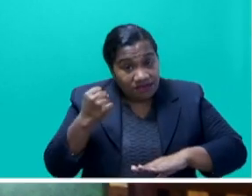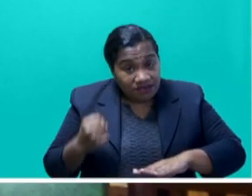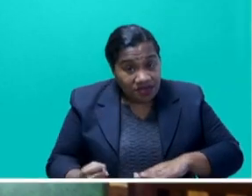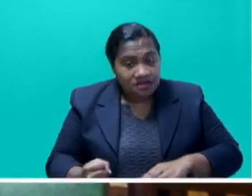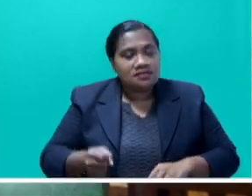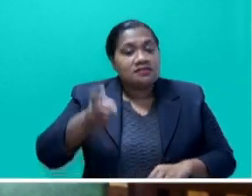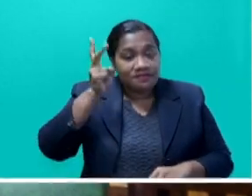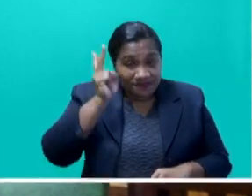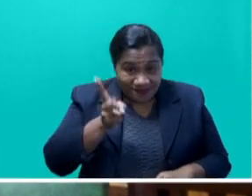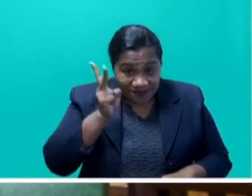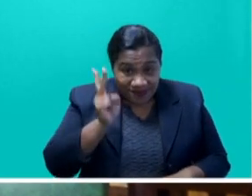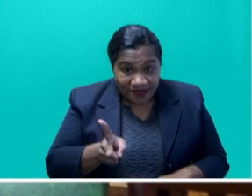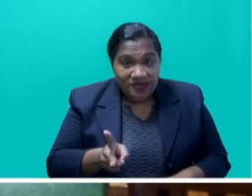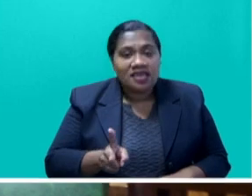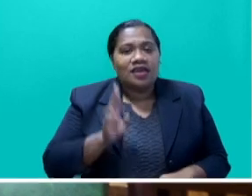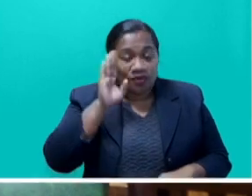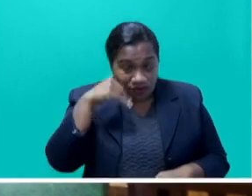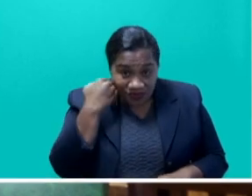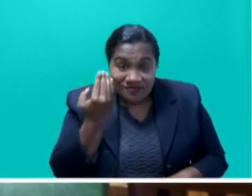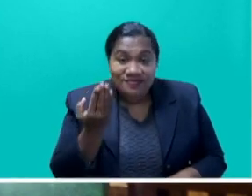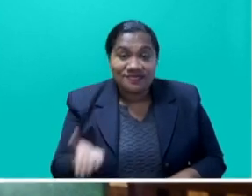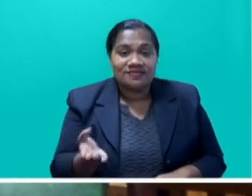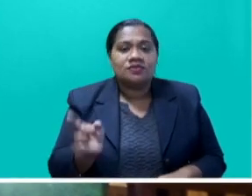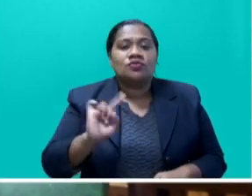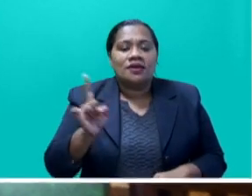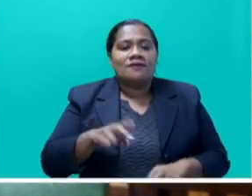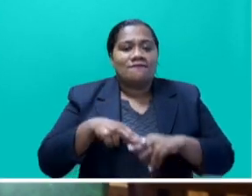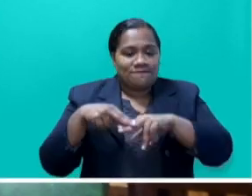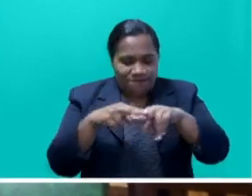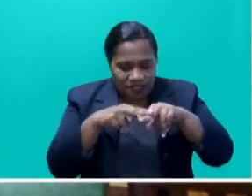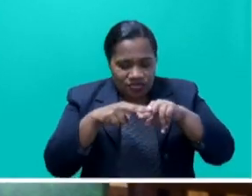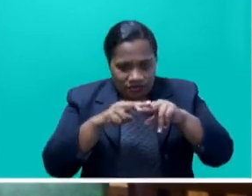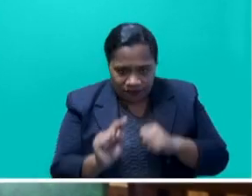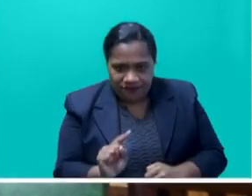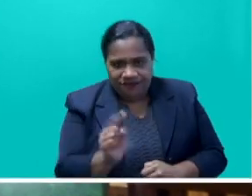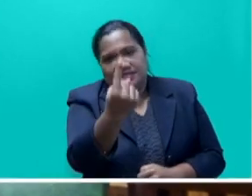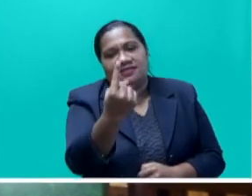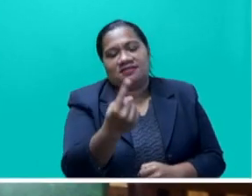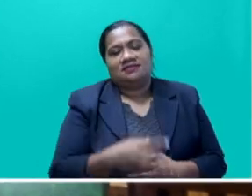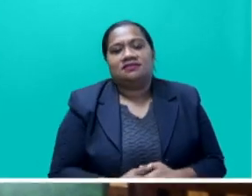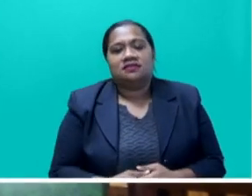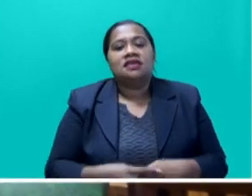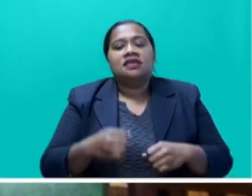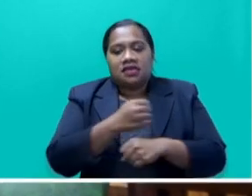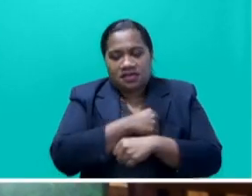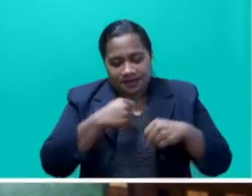again, and as usual, put Fiji first in our